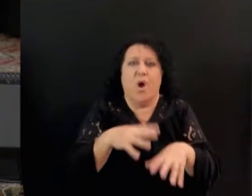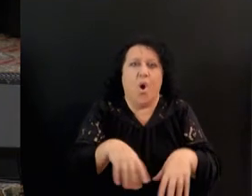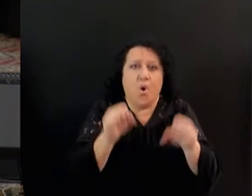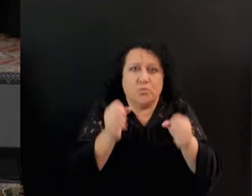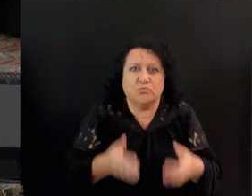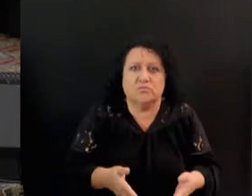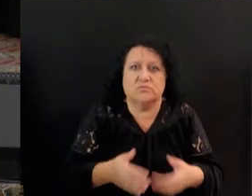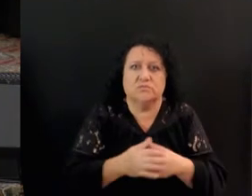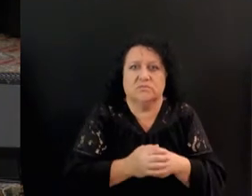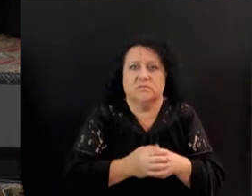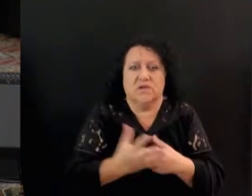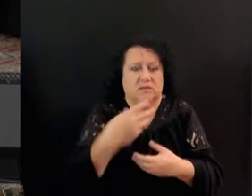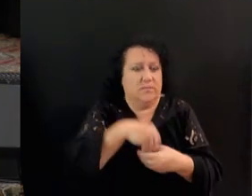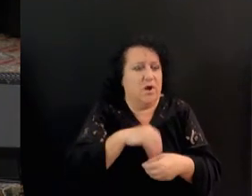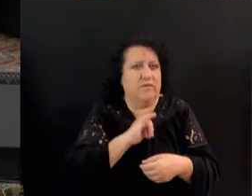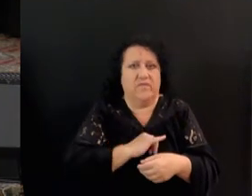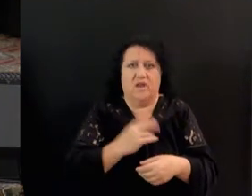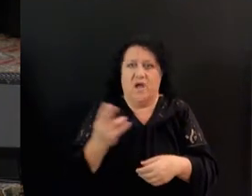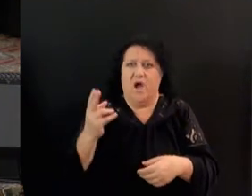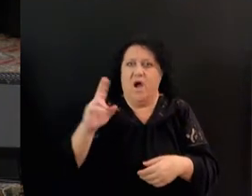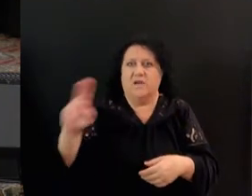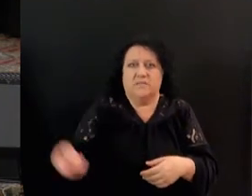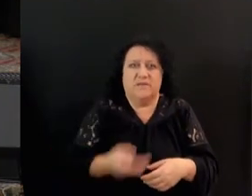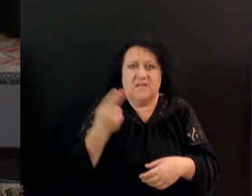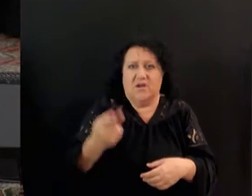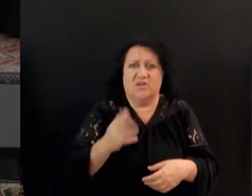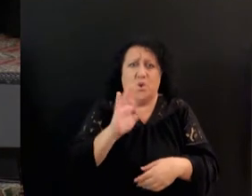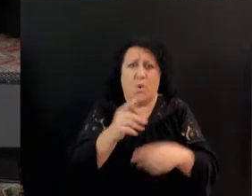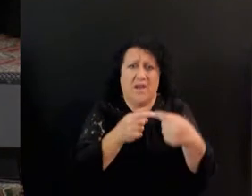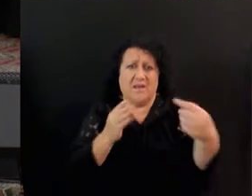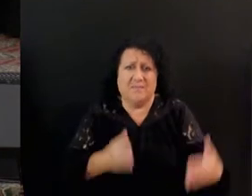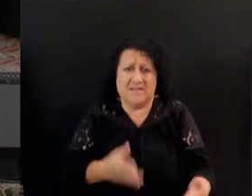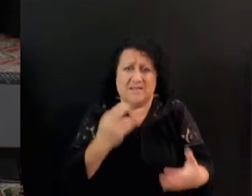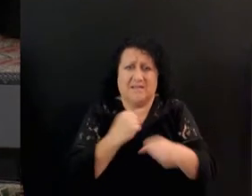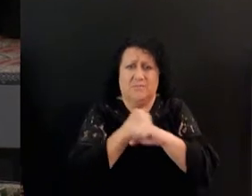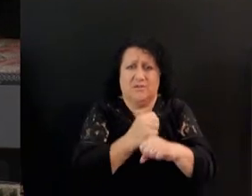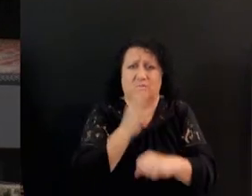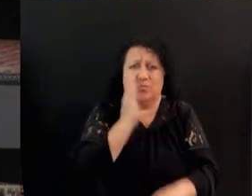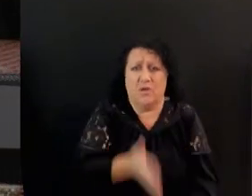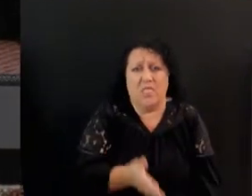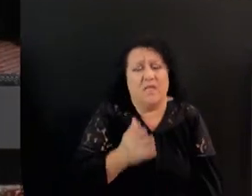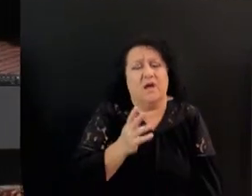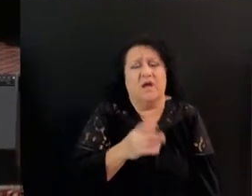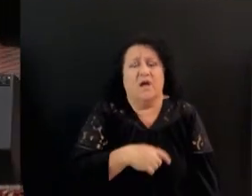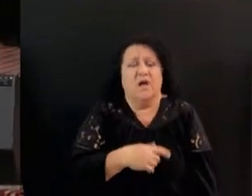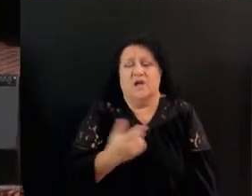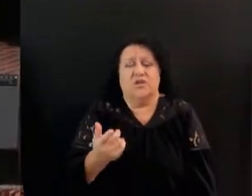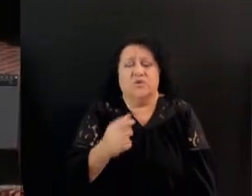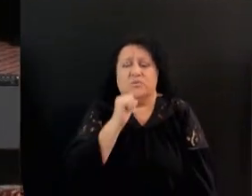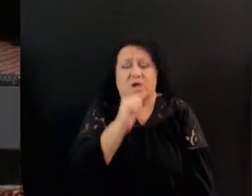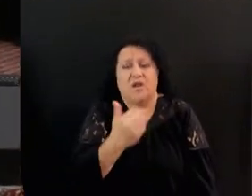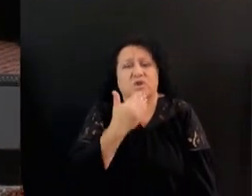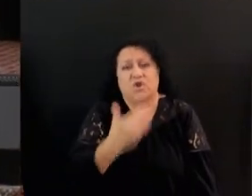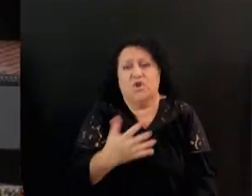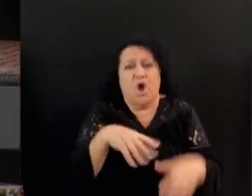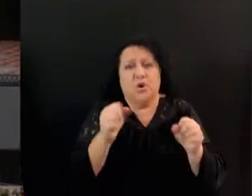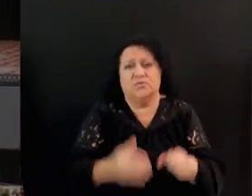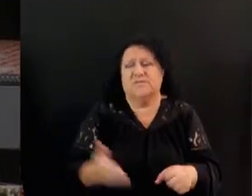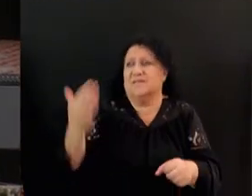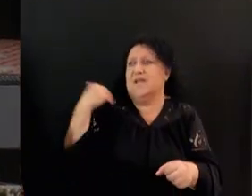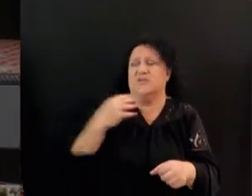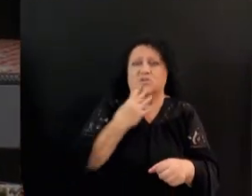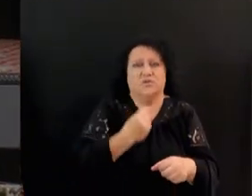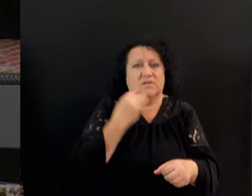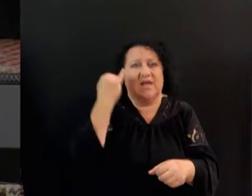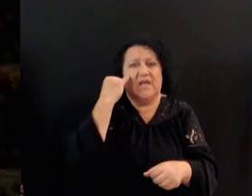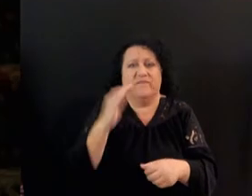hospitality means protection. It means safety from enemies. You weren't a very good host in ancient Israel if guests could not relax, if they could not rest, if they